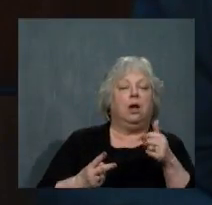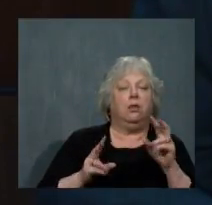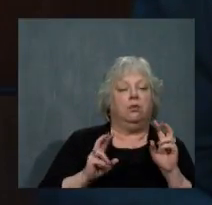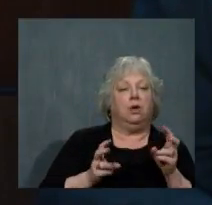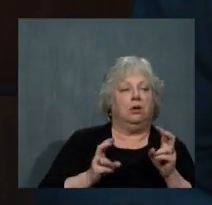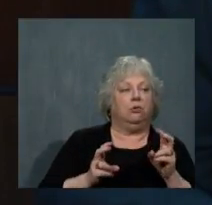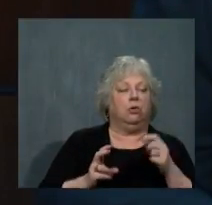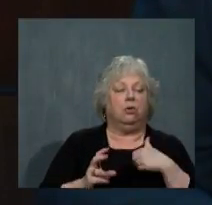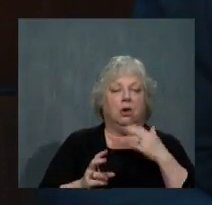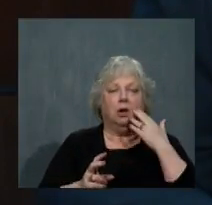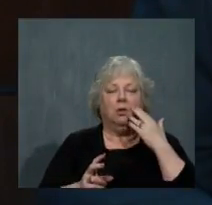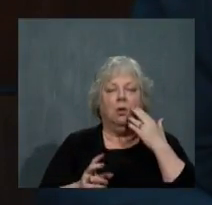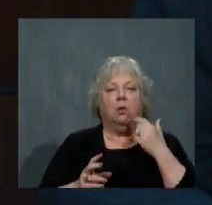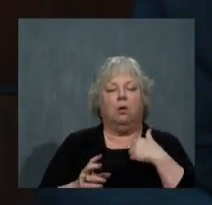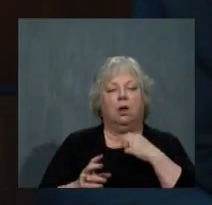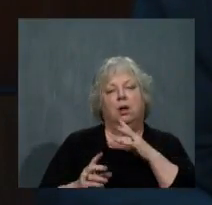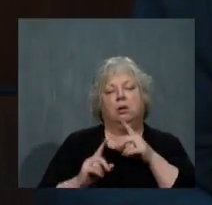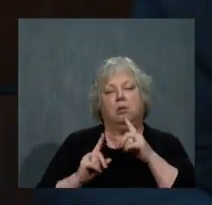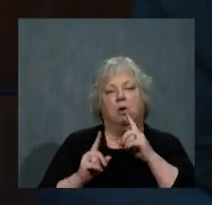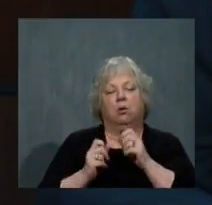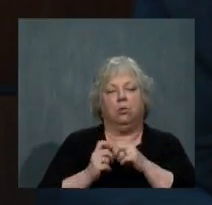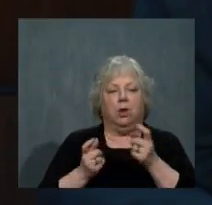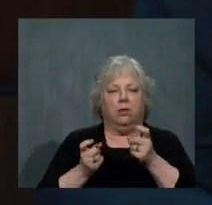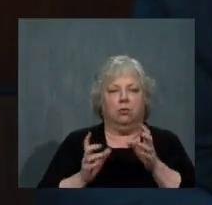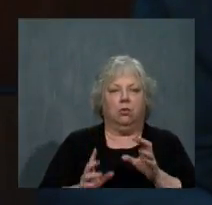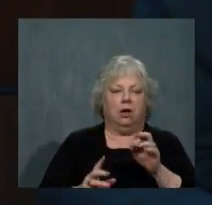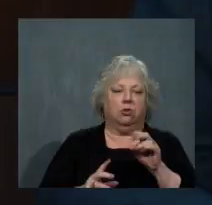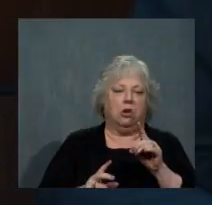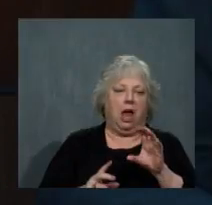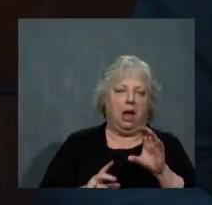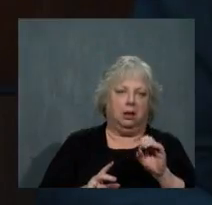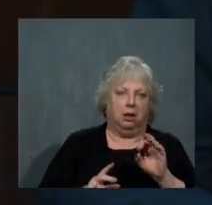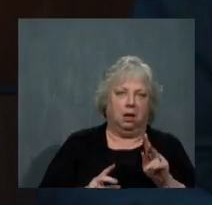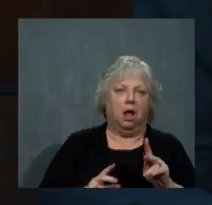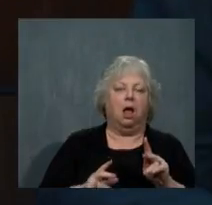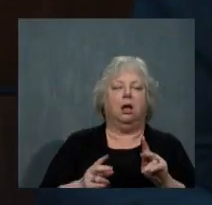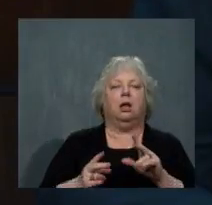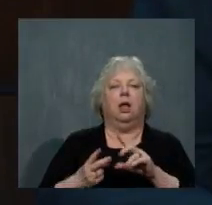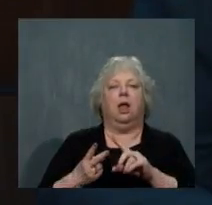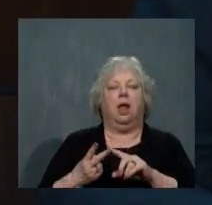issue, I know I talked with Director Adcock, and I talked with